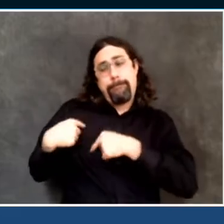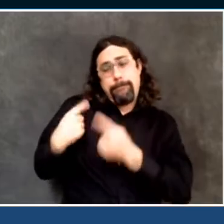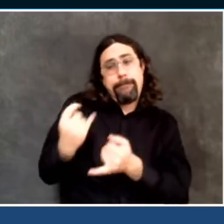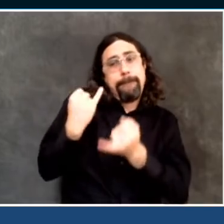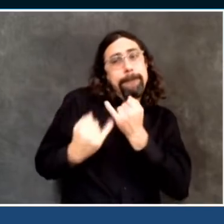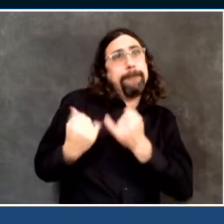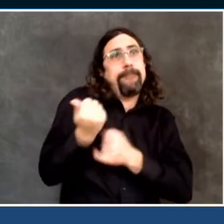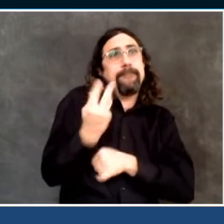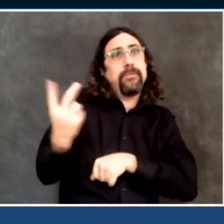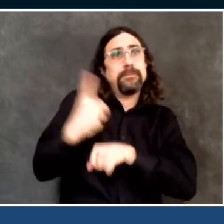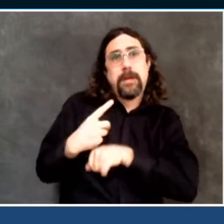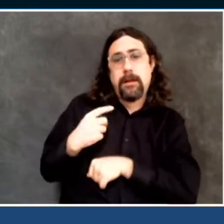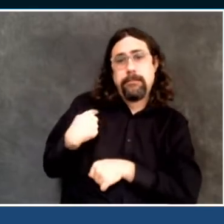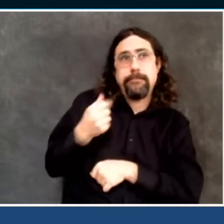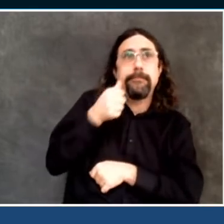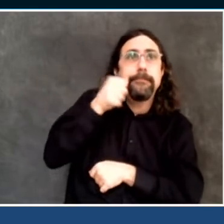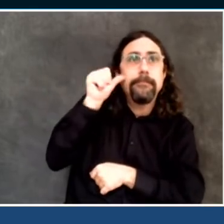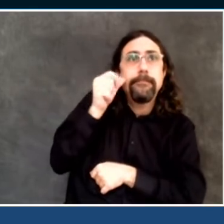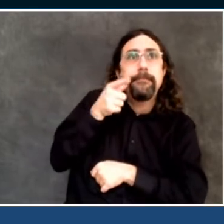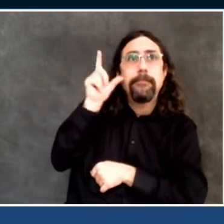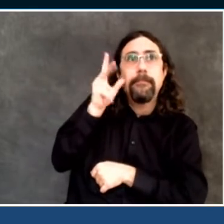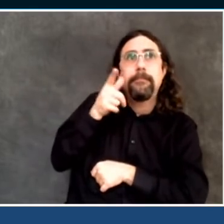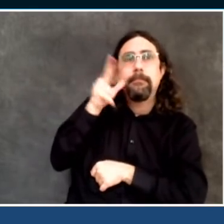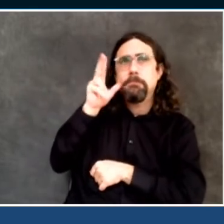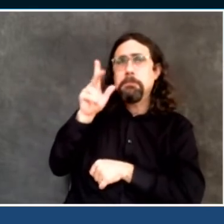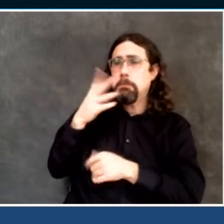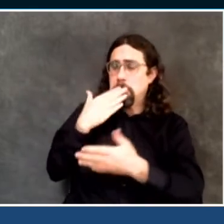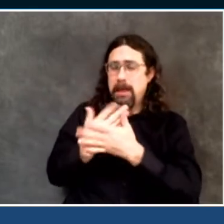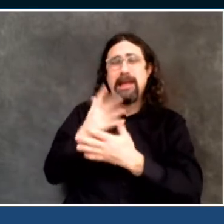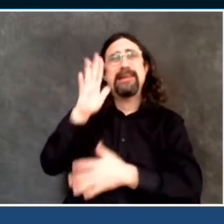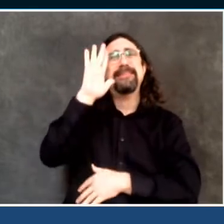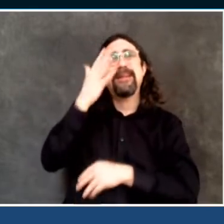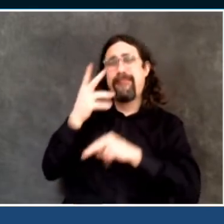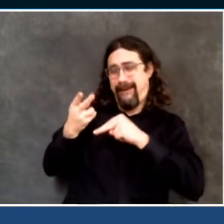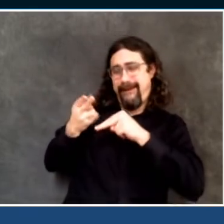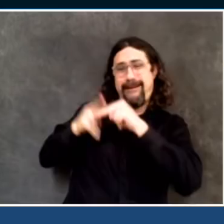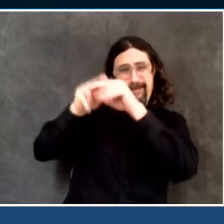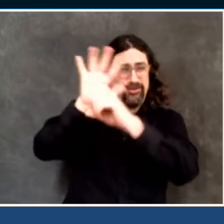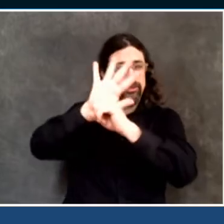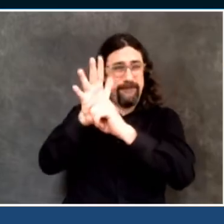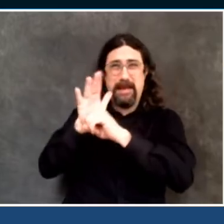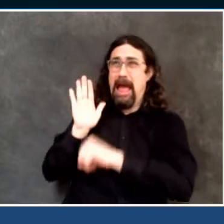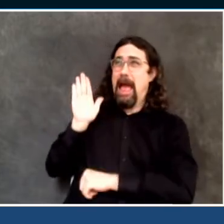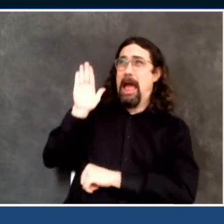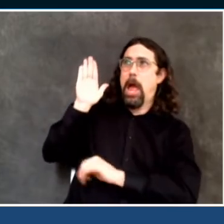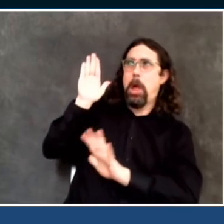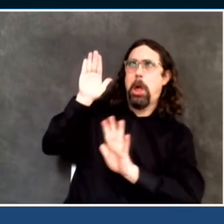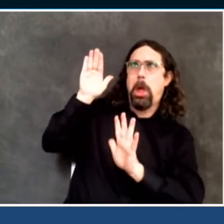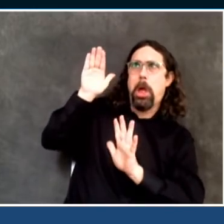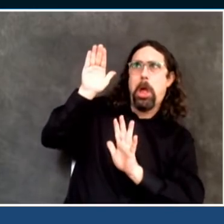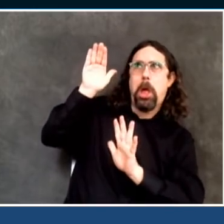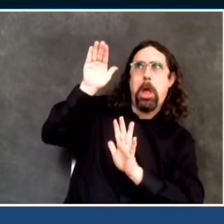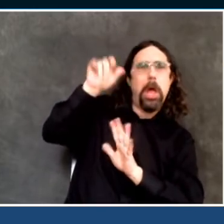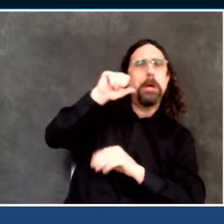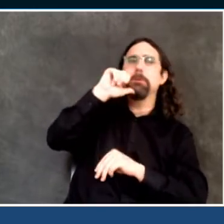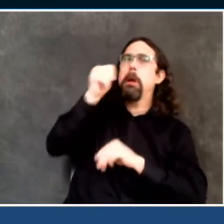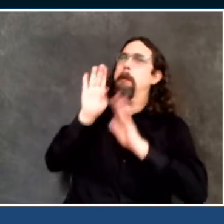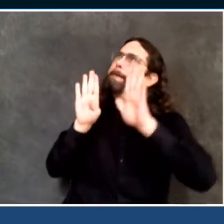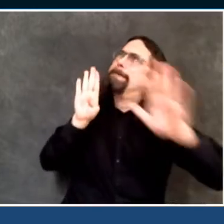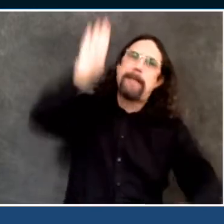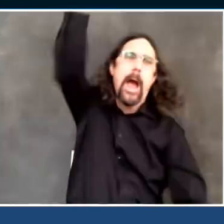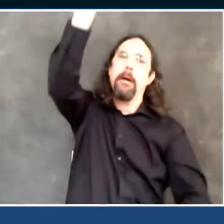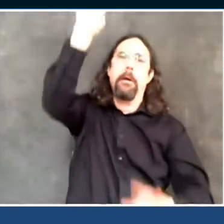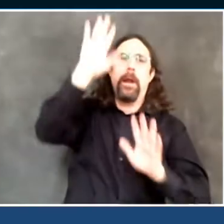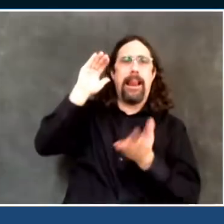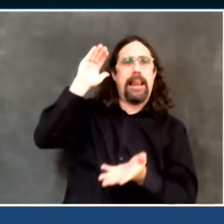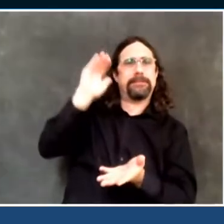really deep intensification of this struggle. We expected the number of ventilators to keep being needed to be